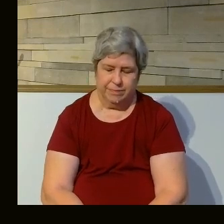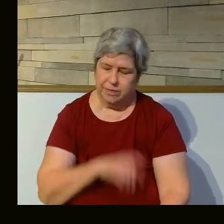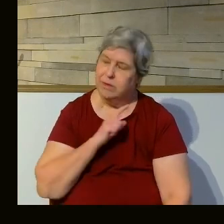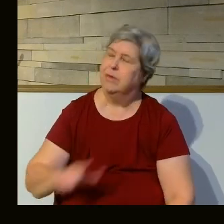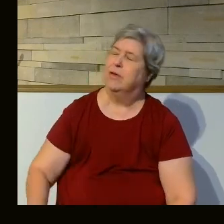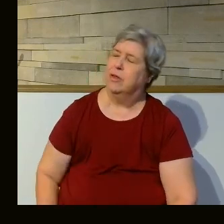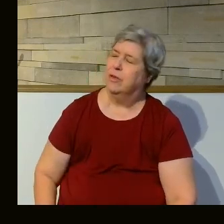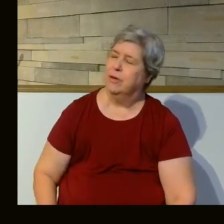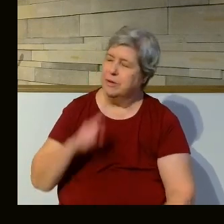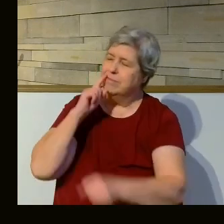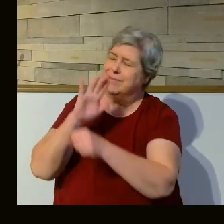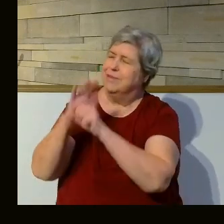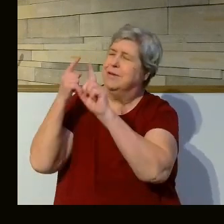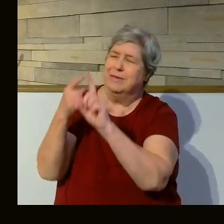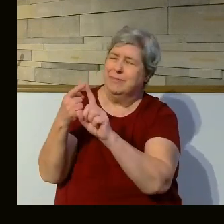Lord, commitment